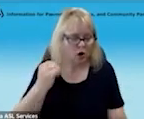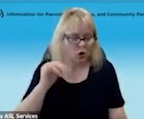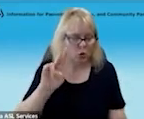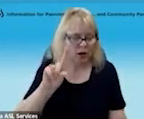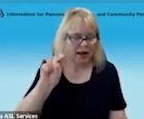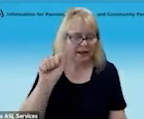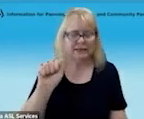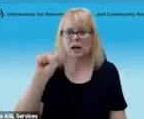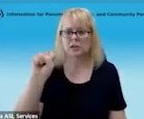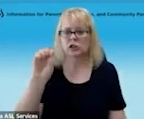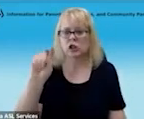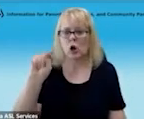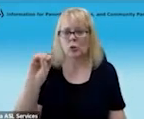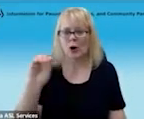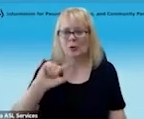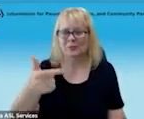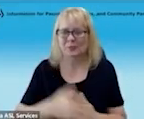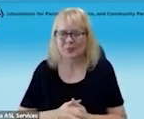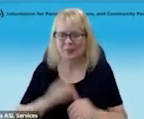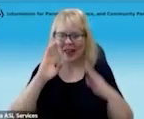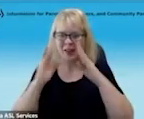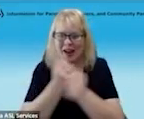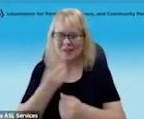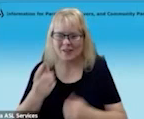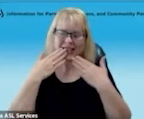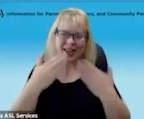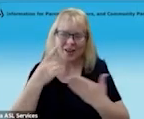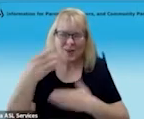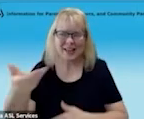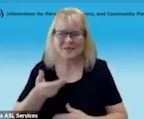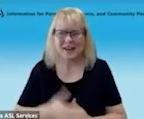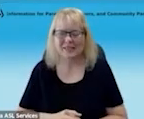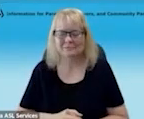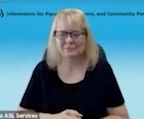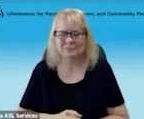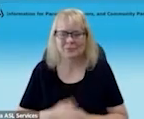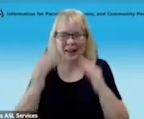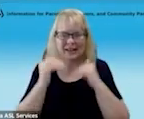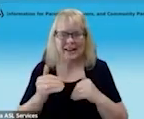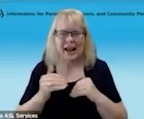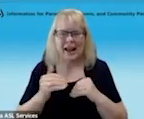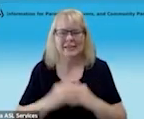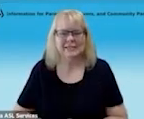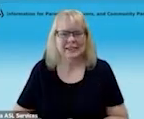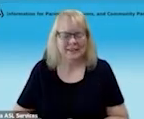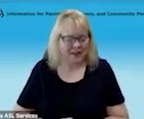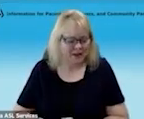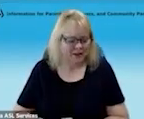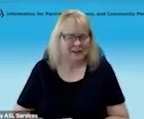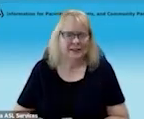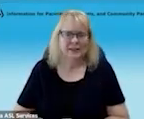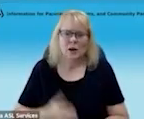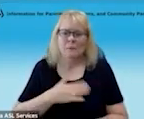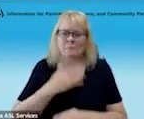So with that, let's begin our first presentation in the order of introduction. Julissa Soto, I'll now turn it over to you.